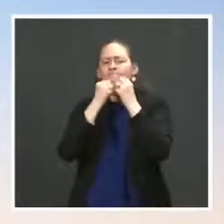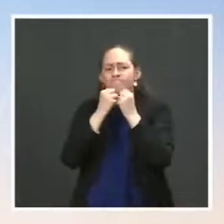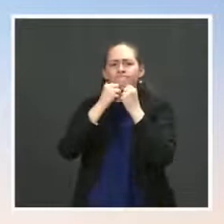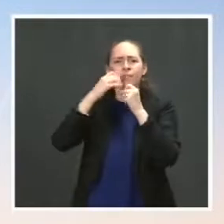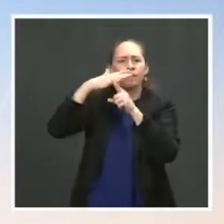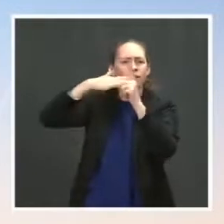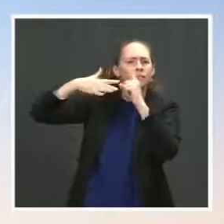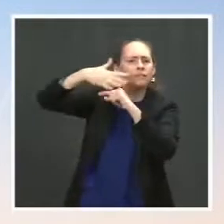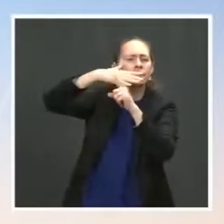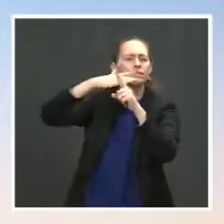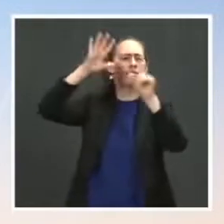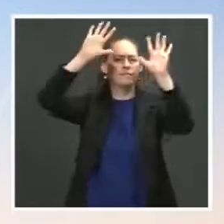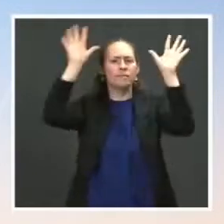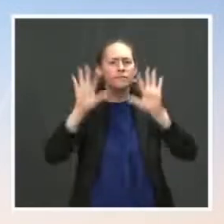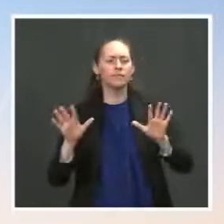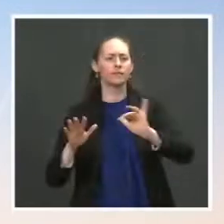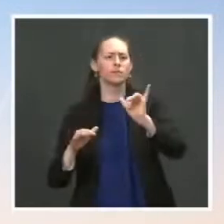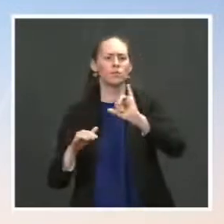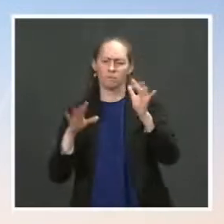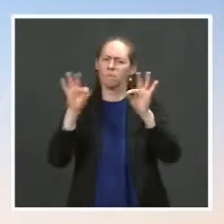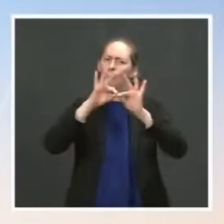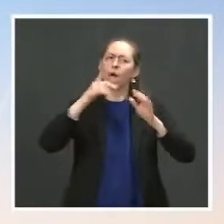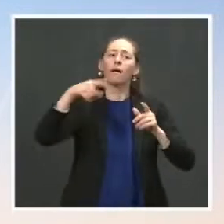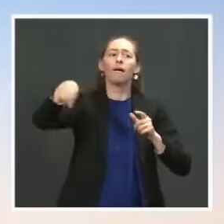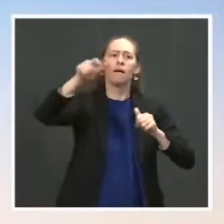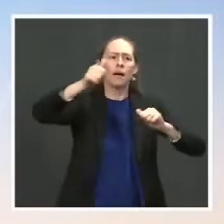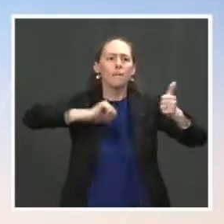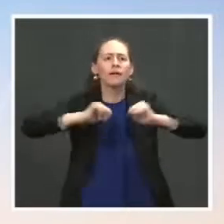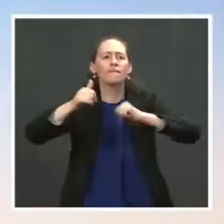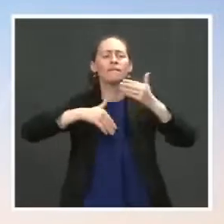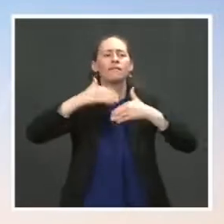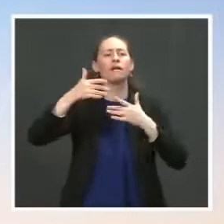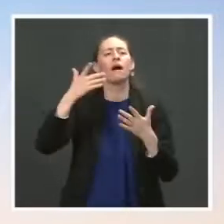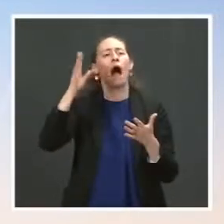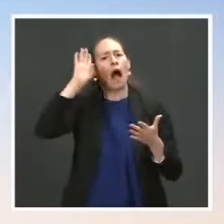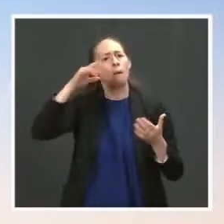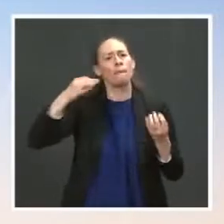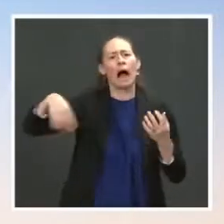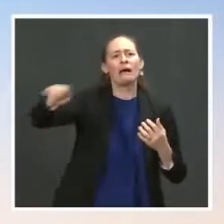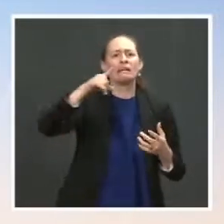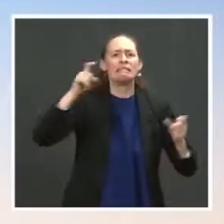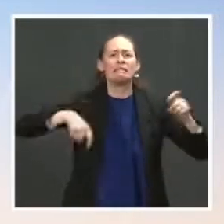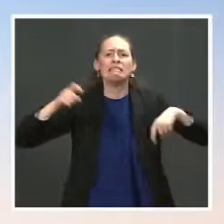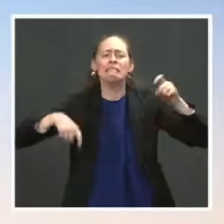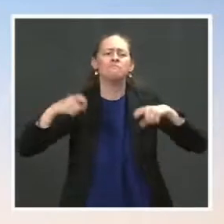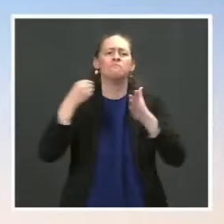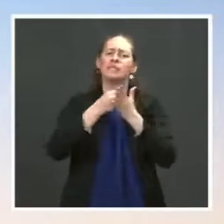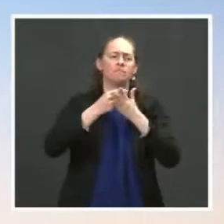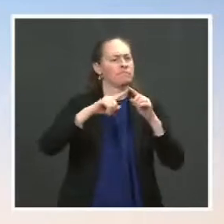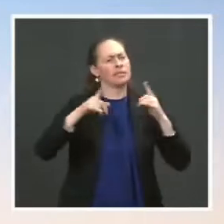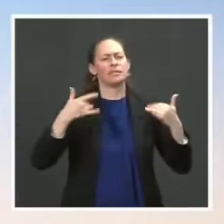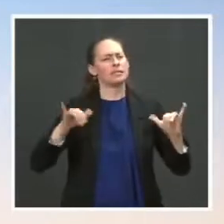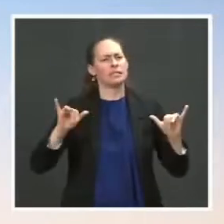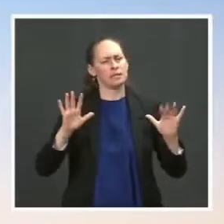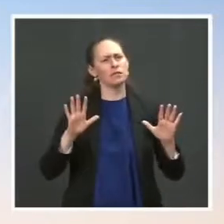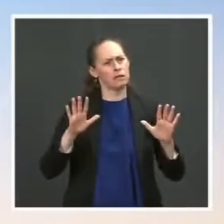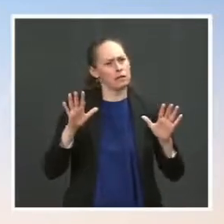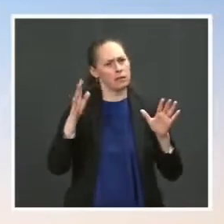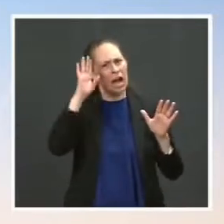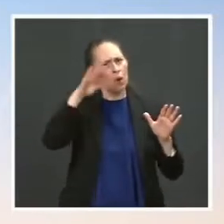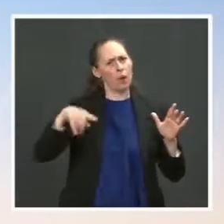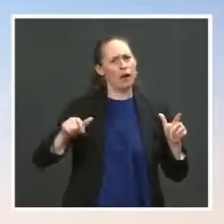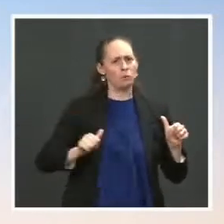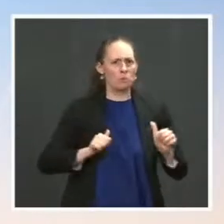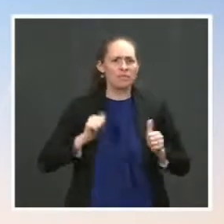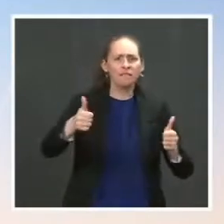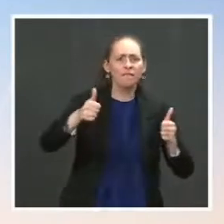always going to be competition for limited funds. But the other thing I would say is that competition is most ferocious when the funds are most limited.